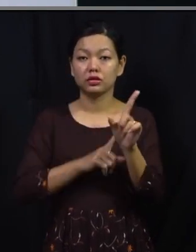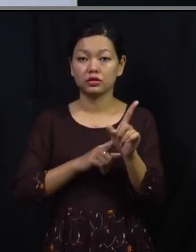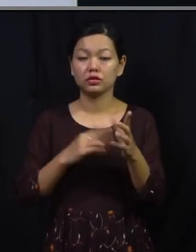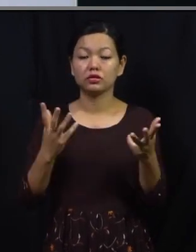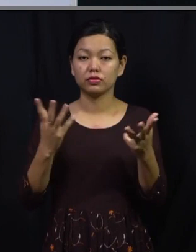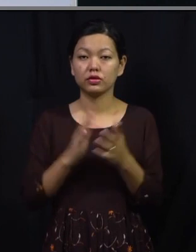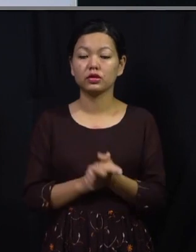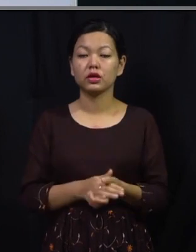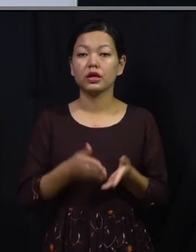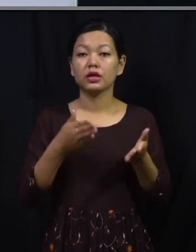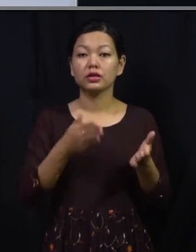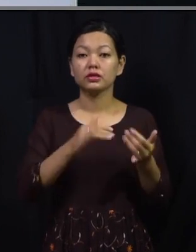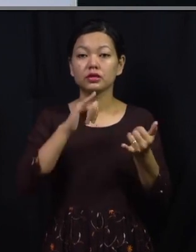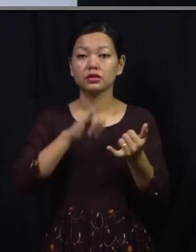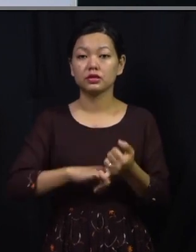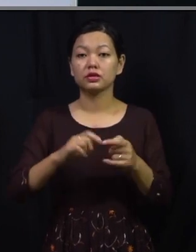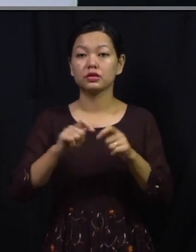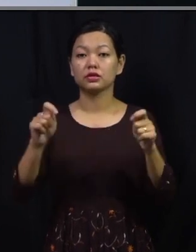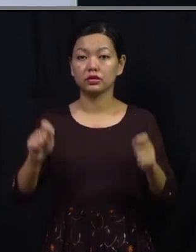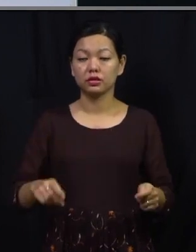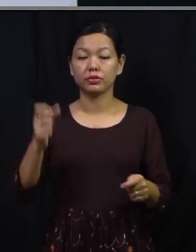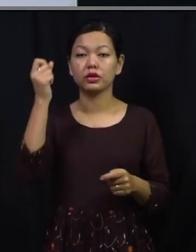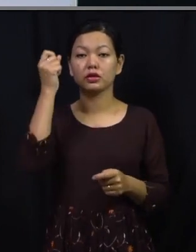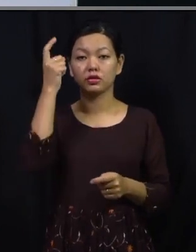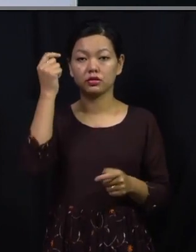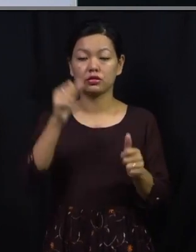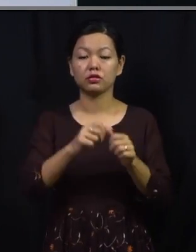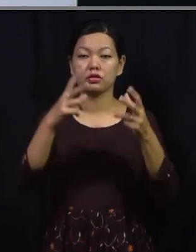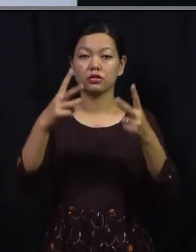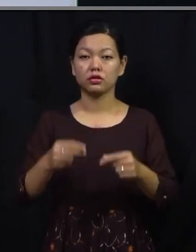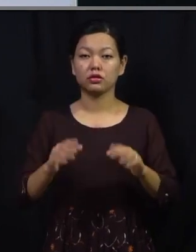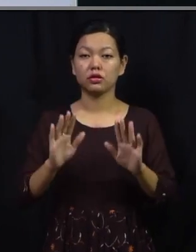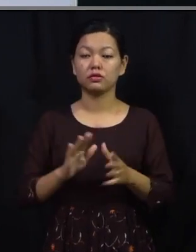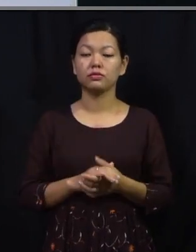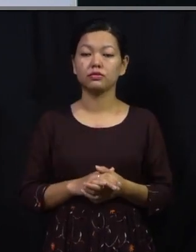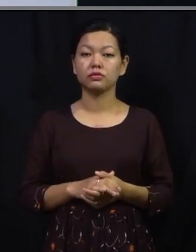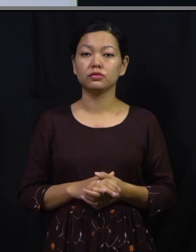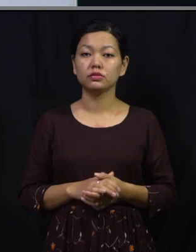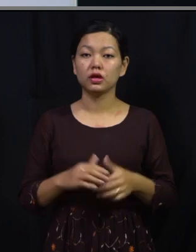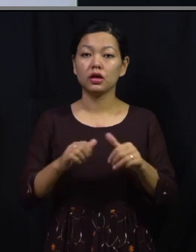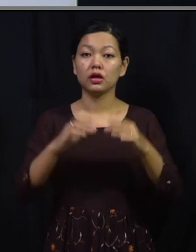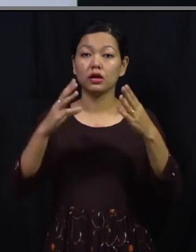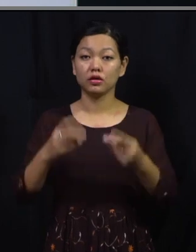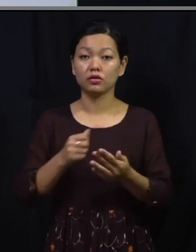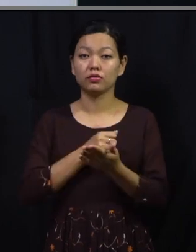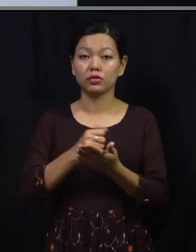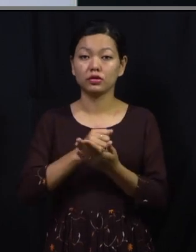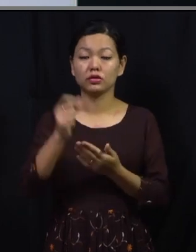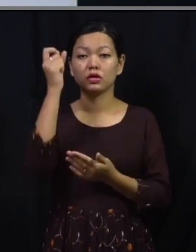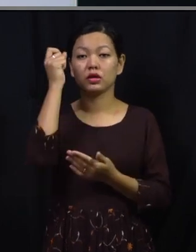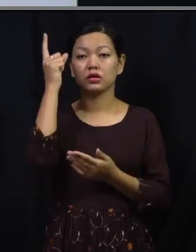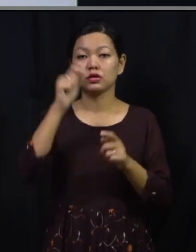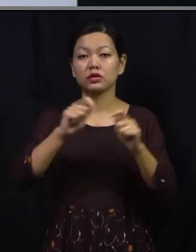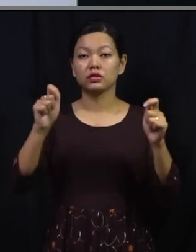systematic understanding of accounting. If you understand the accounting in a systematic way or in a very sequential